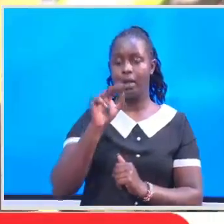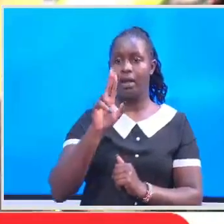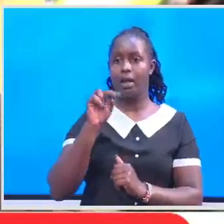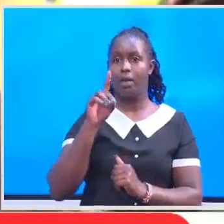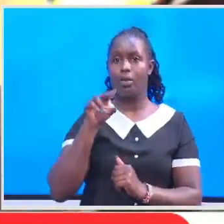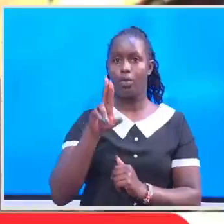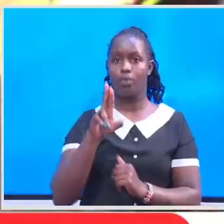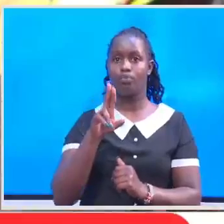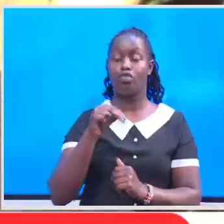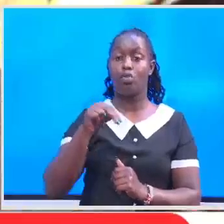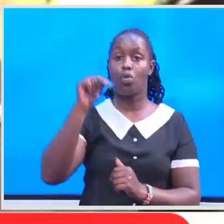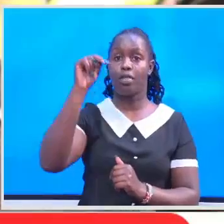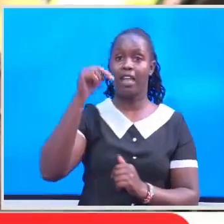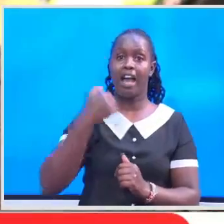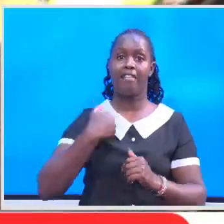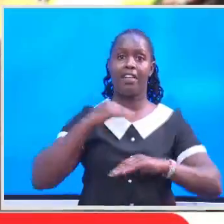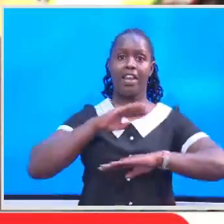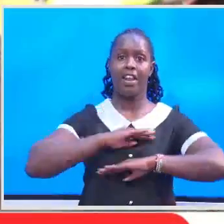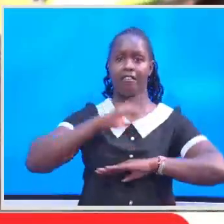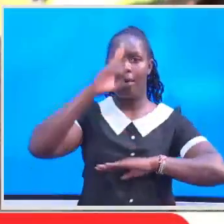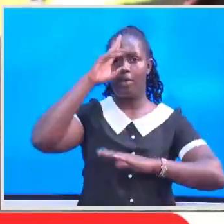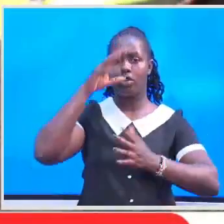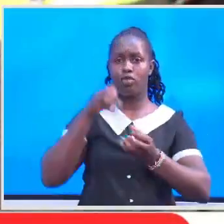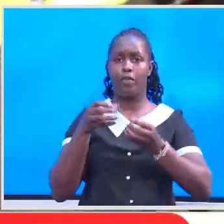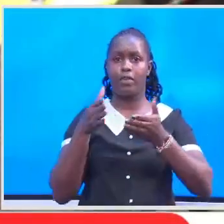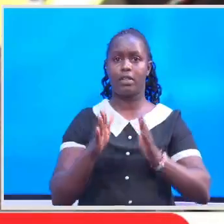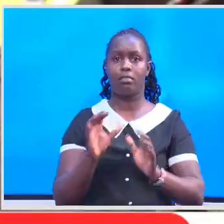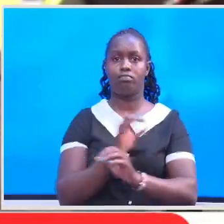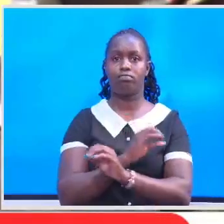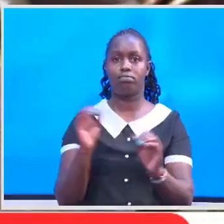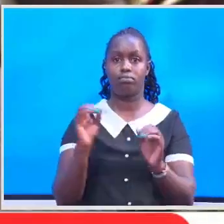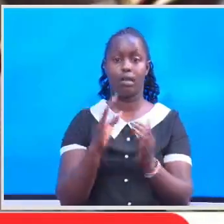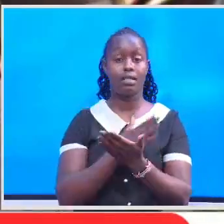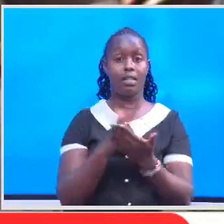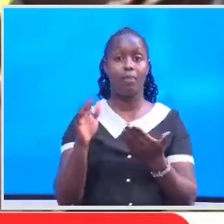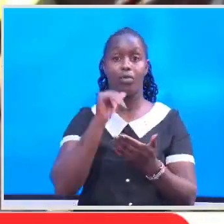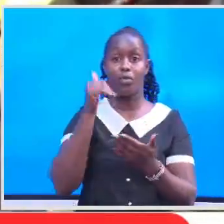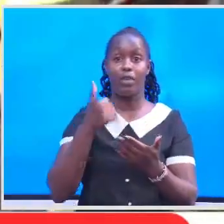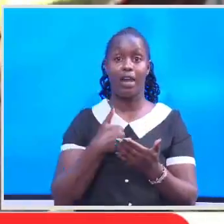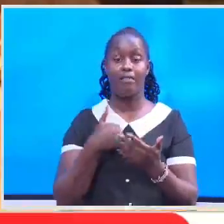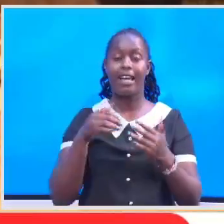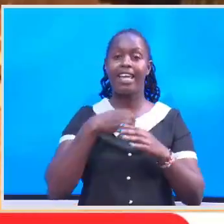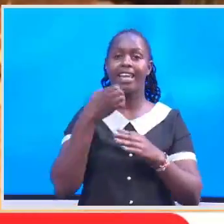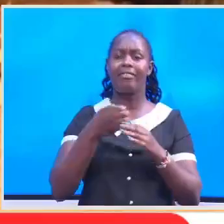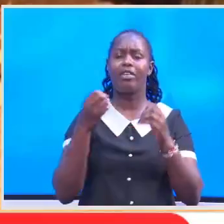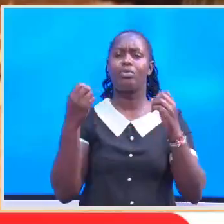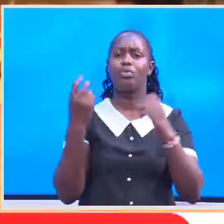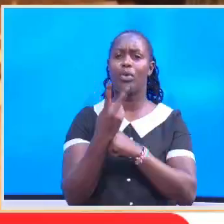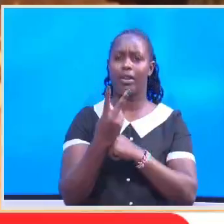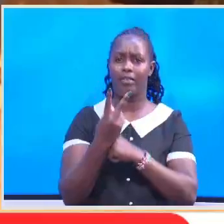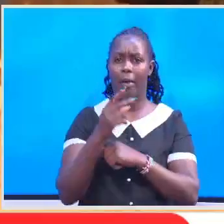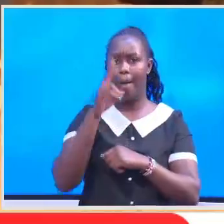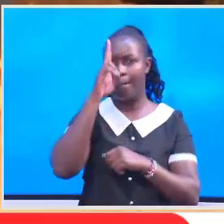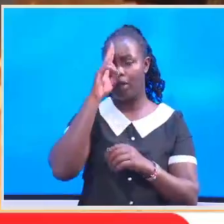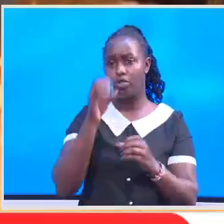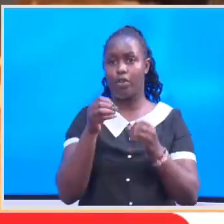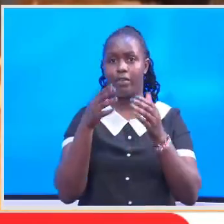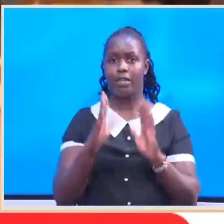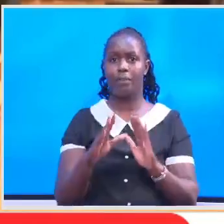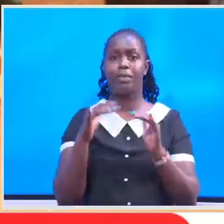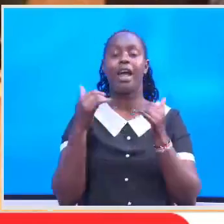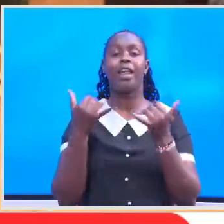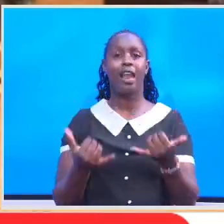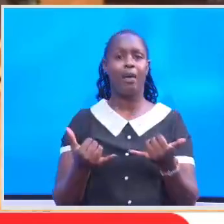kwa stations. Tukana na stations ambazo hazijafikisha hata 12 police officers across Gatundu North. The locals now want the government to